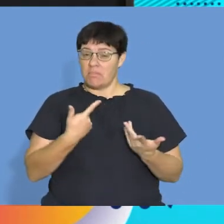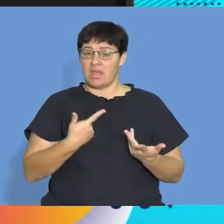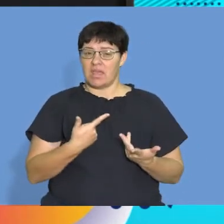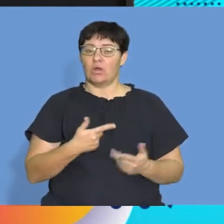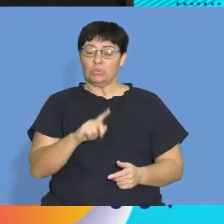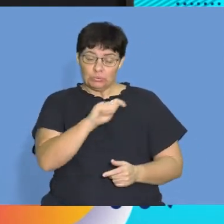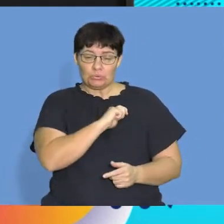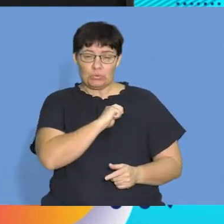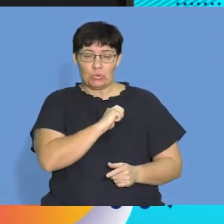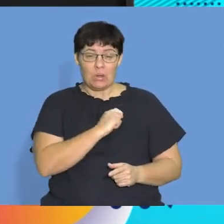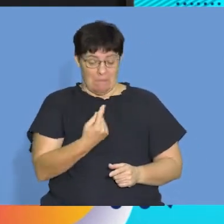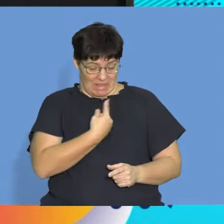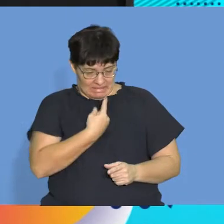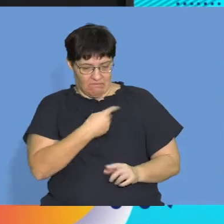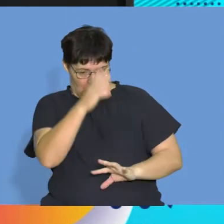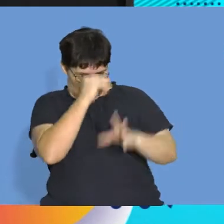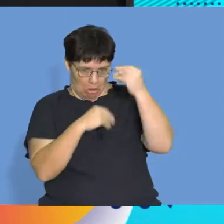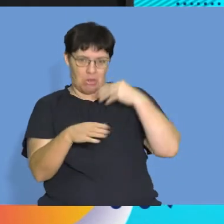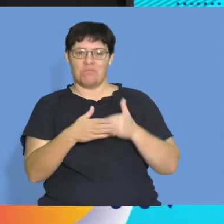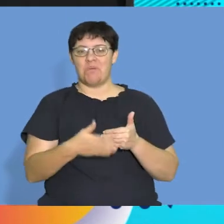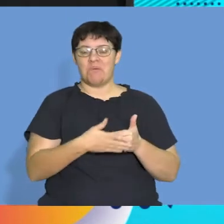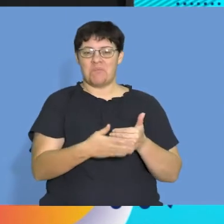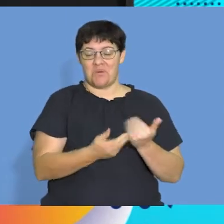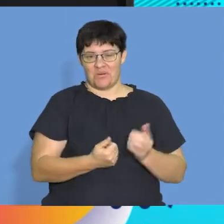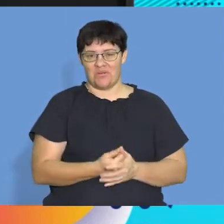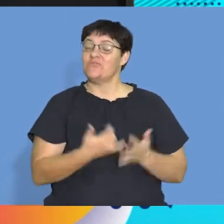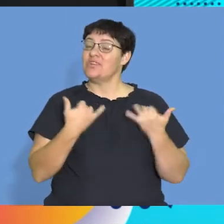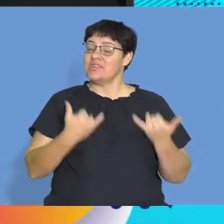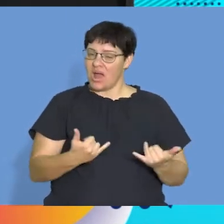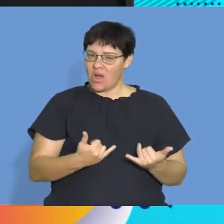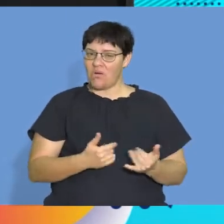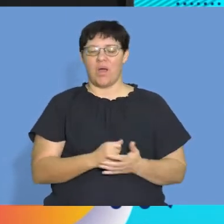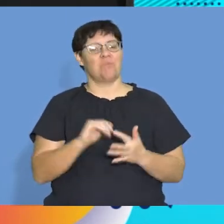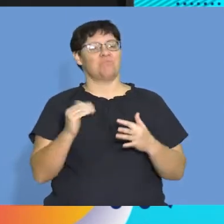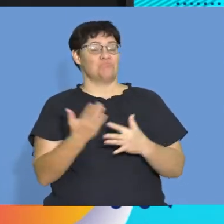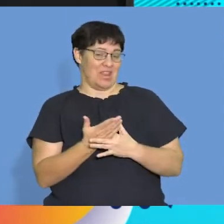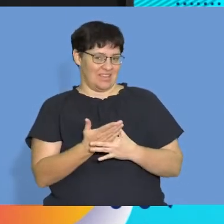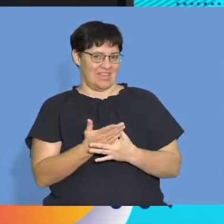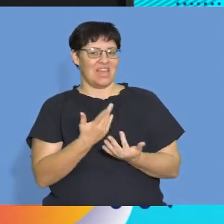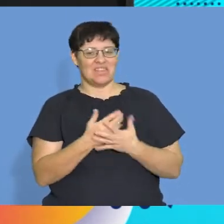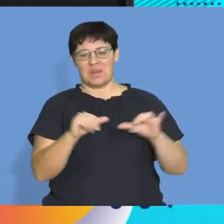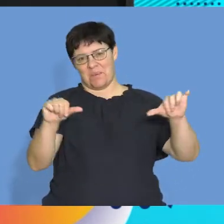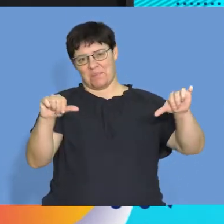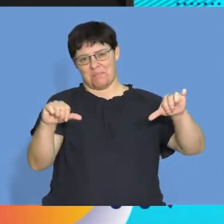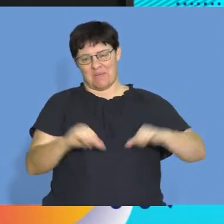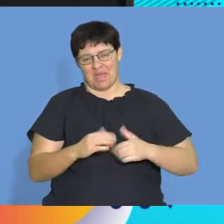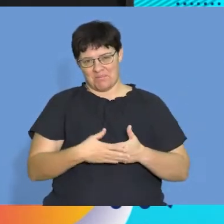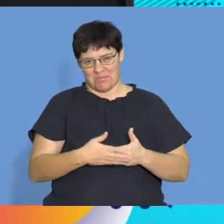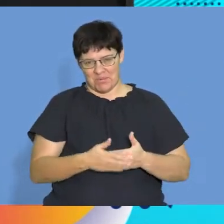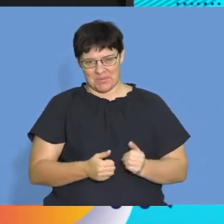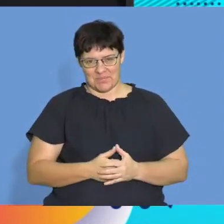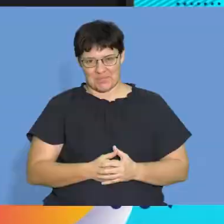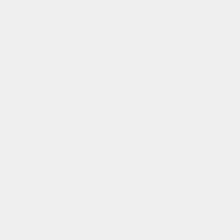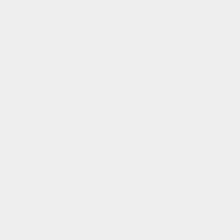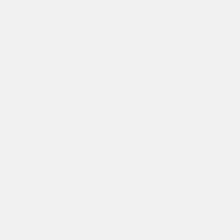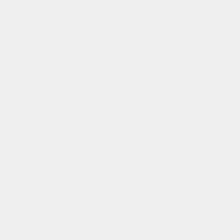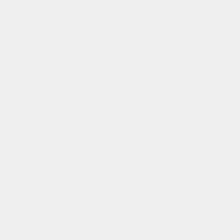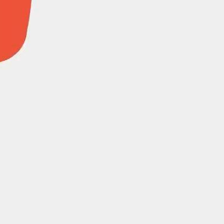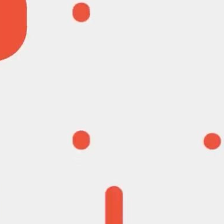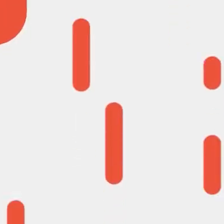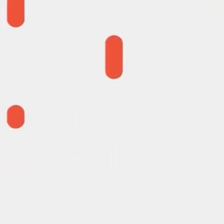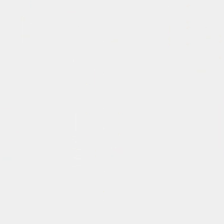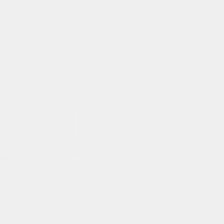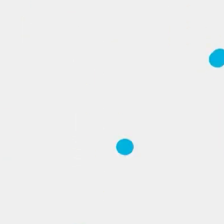really learning from myself as well. But for now, let's just take a quick ad break and we'll be back with some more.